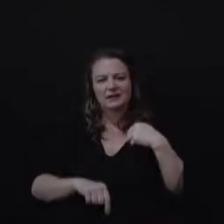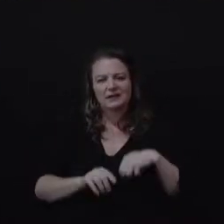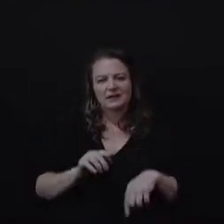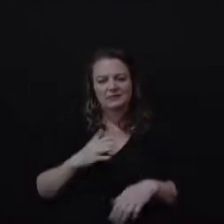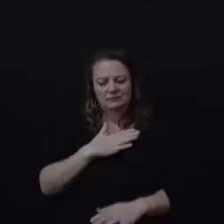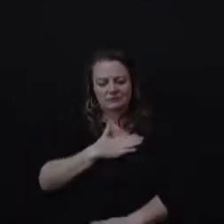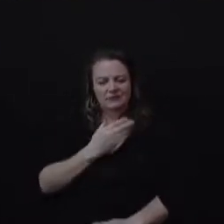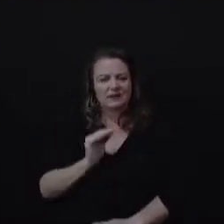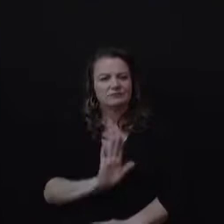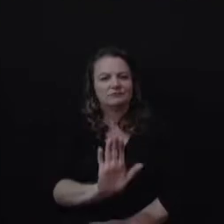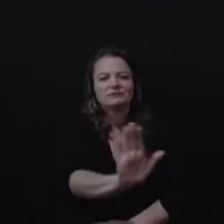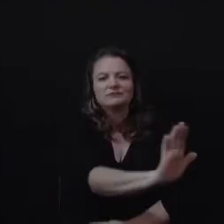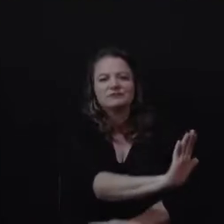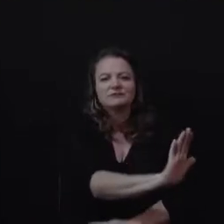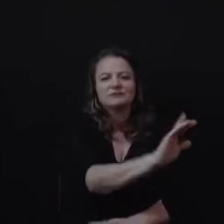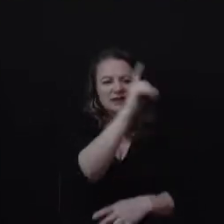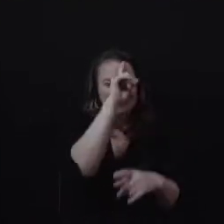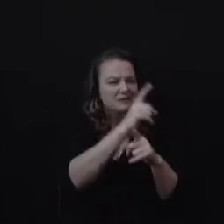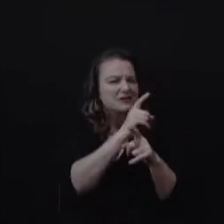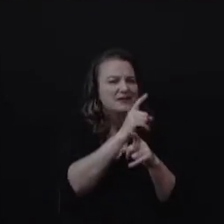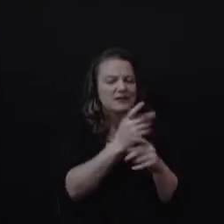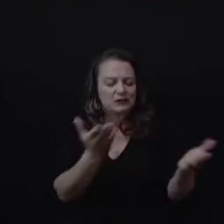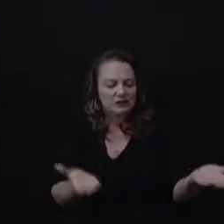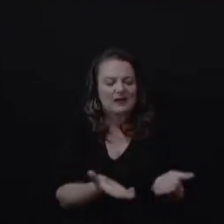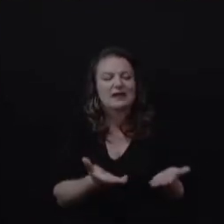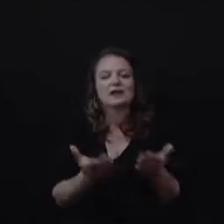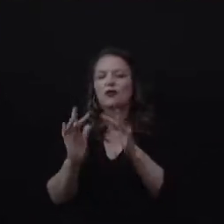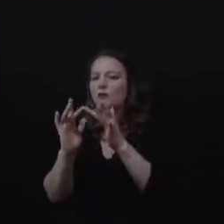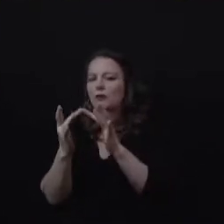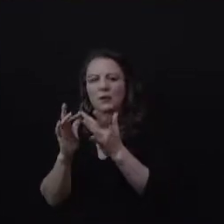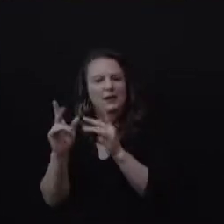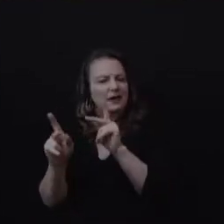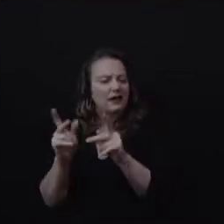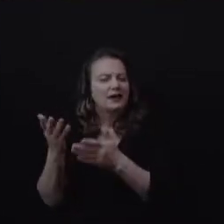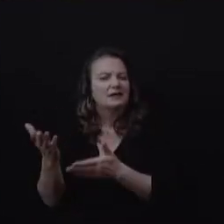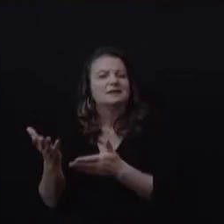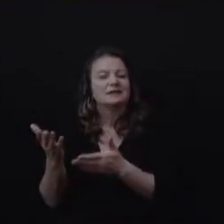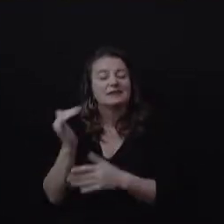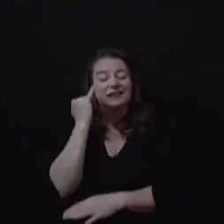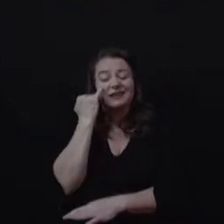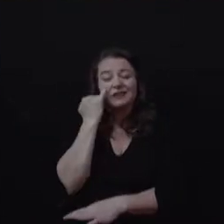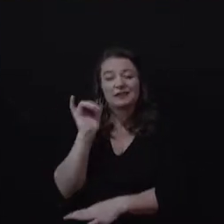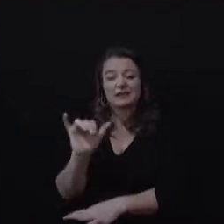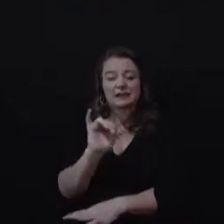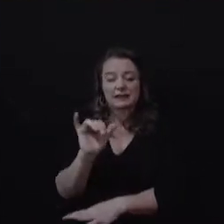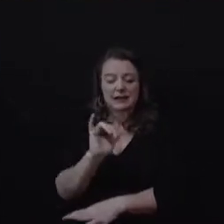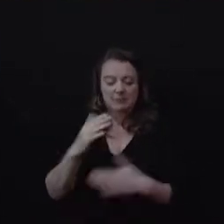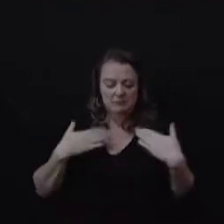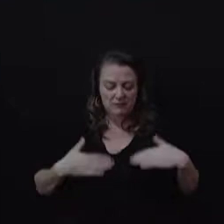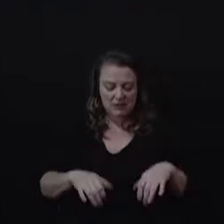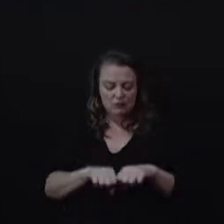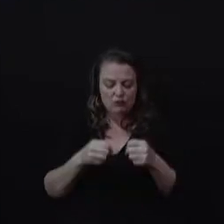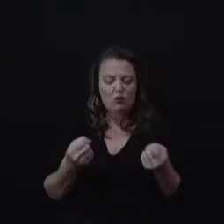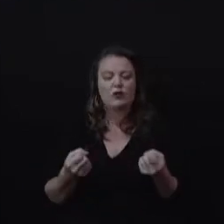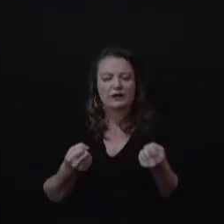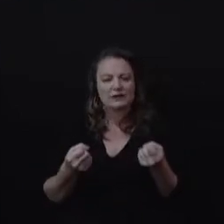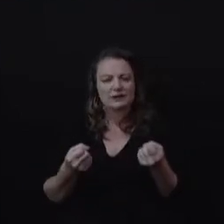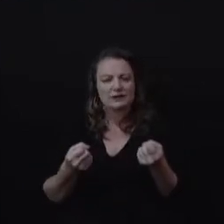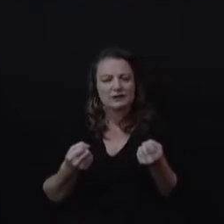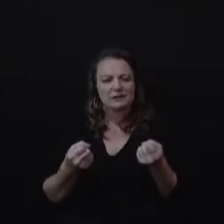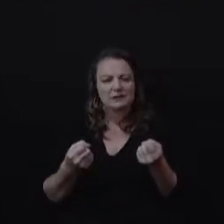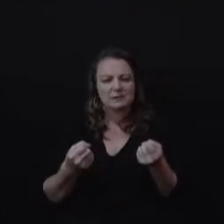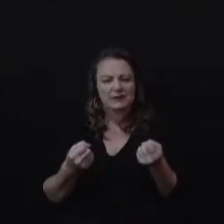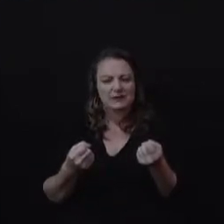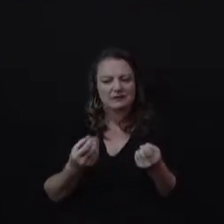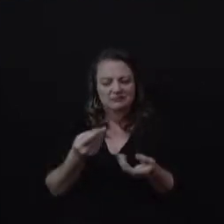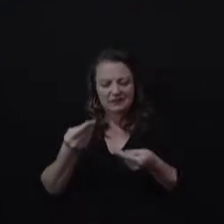sisters in this room, as well as those who are joining us online. If this same broken body is what nourishes me, nourishes you,